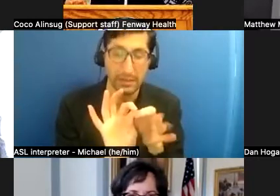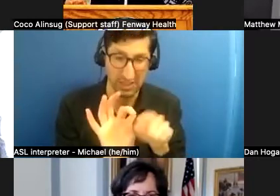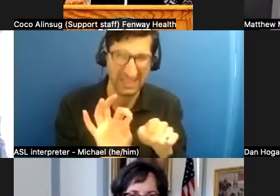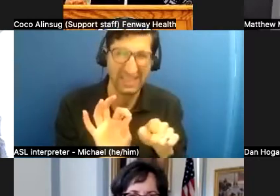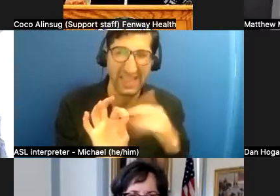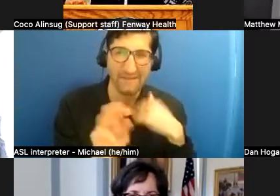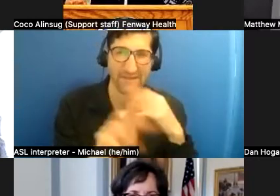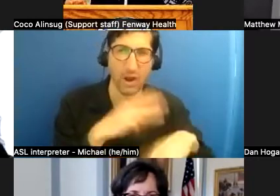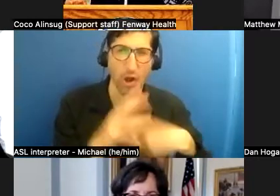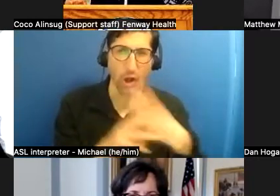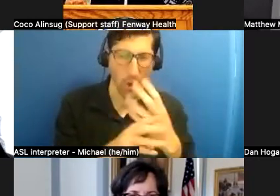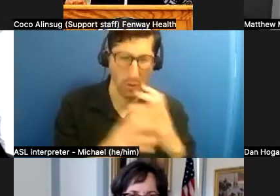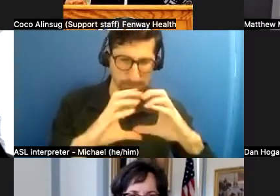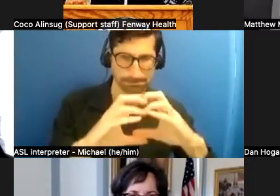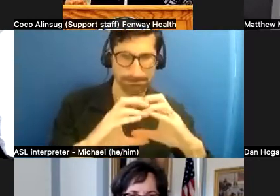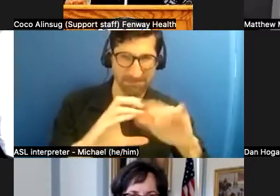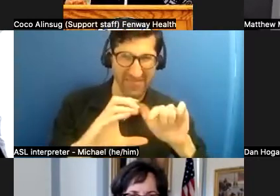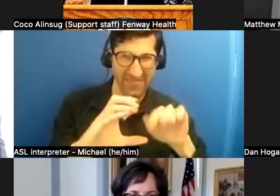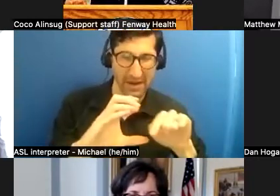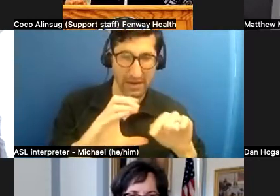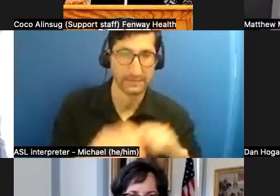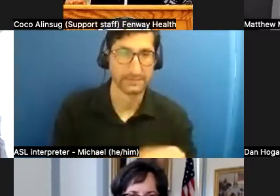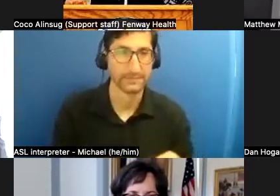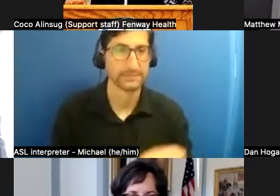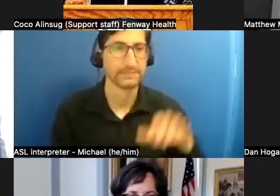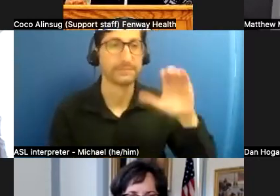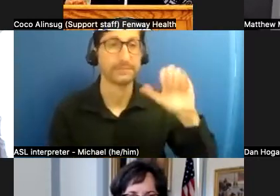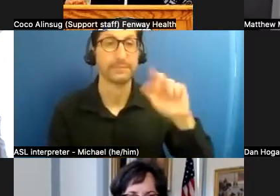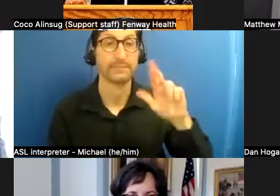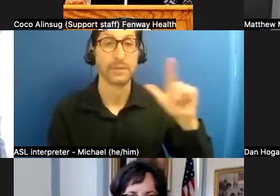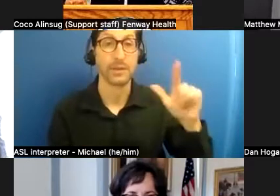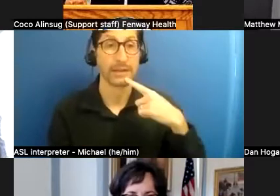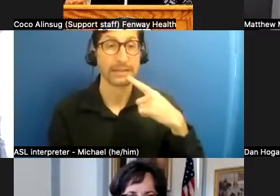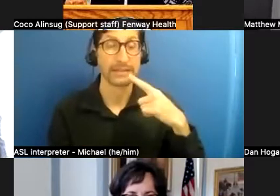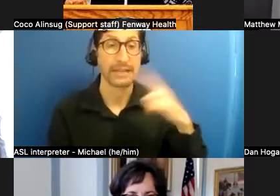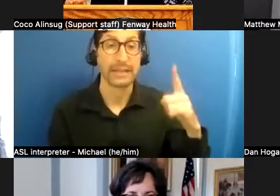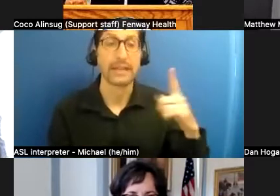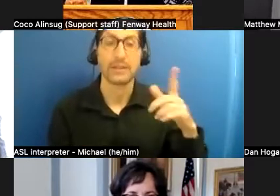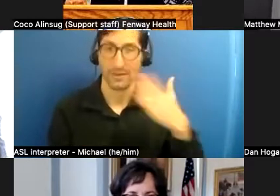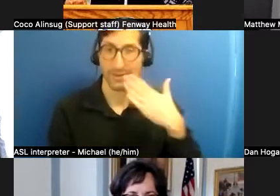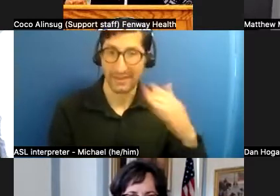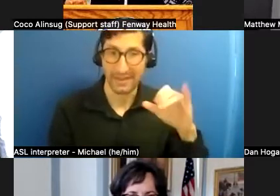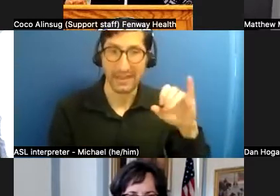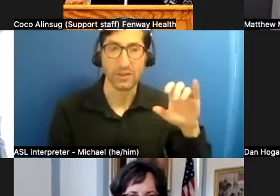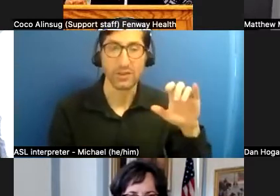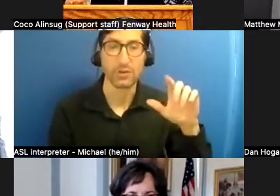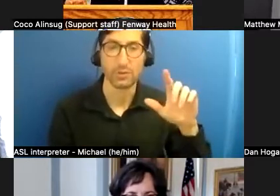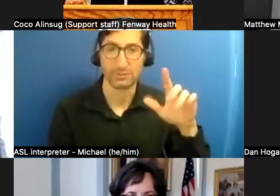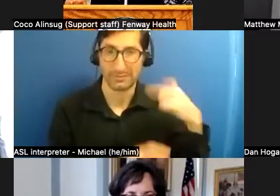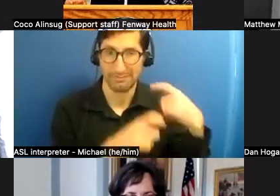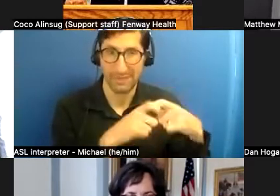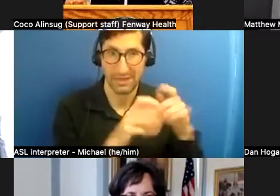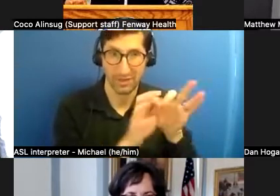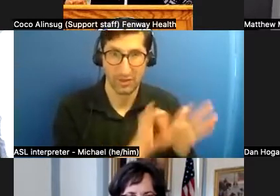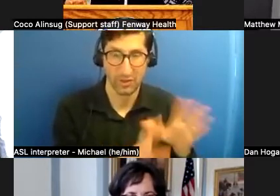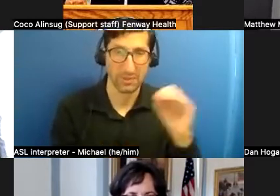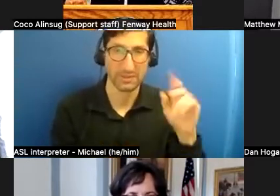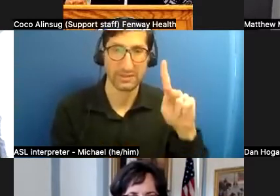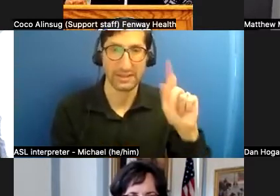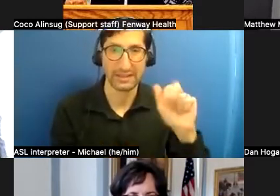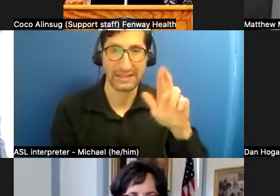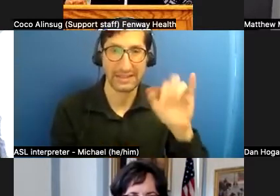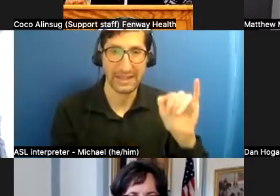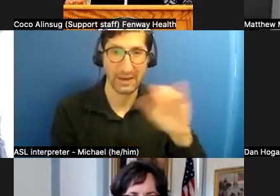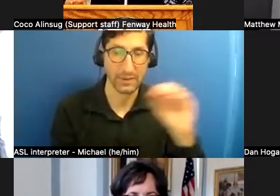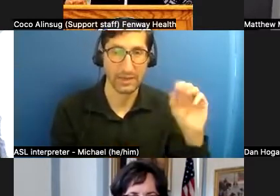Thank you, Lucilia, and also Jeb, and also to our ASL interpreters, Michael and Carrie, who are supporting us here this evening. I also want to